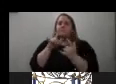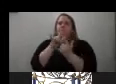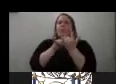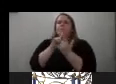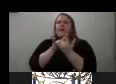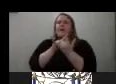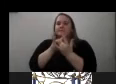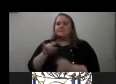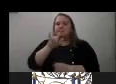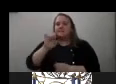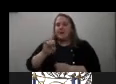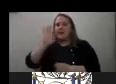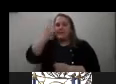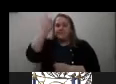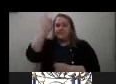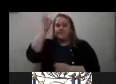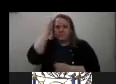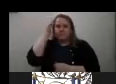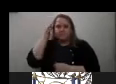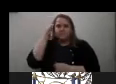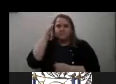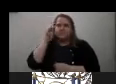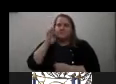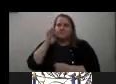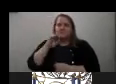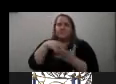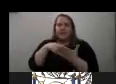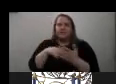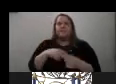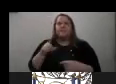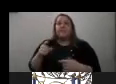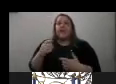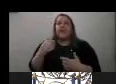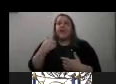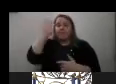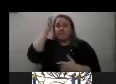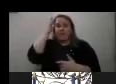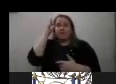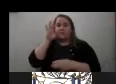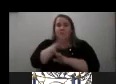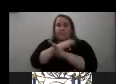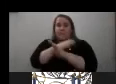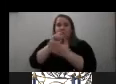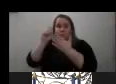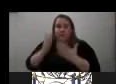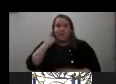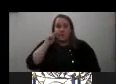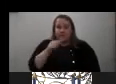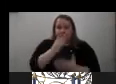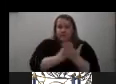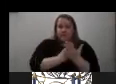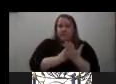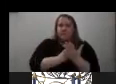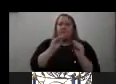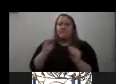in France in the 1800s. It has a French composer for this section of the ballet, and the movement is this